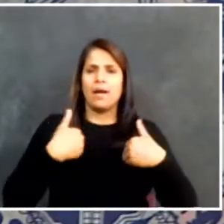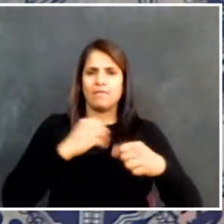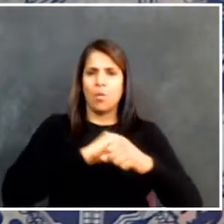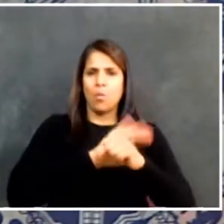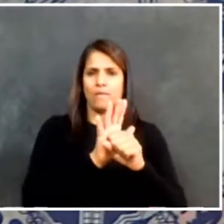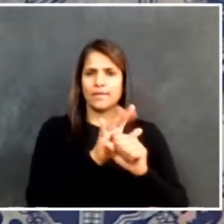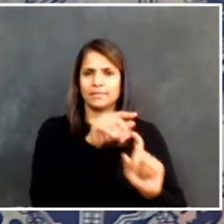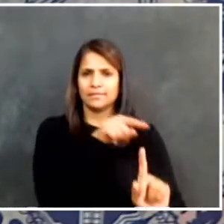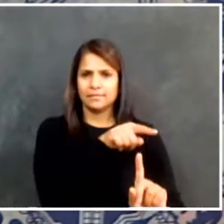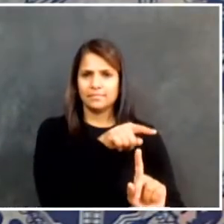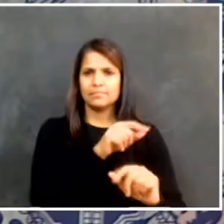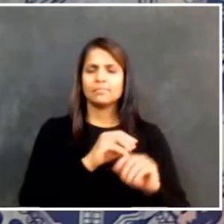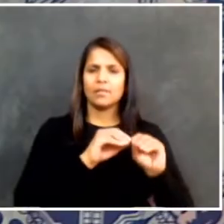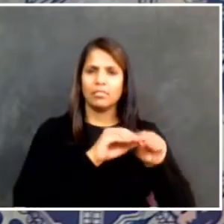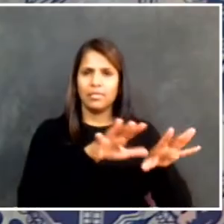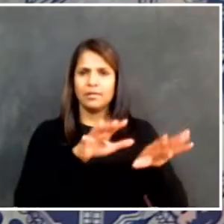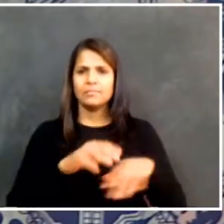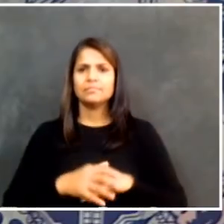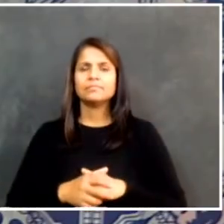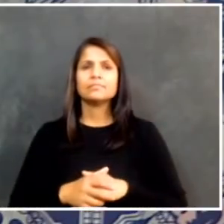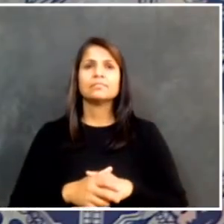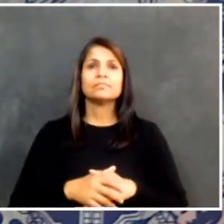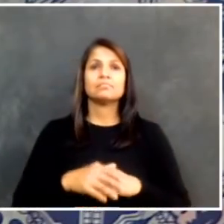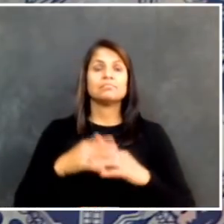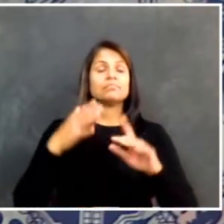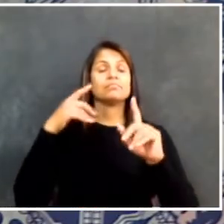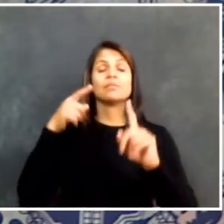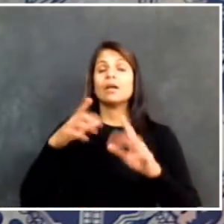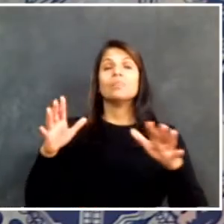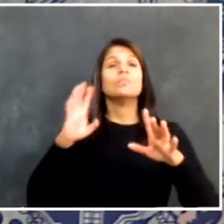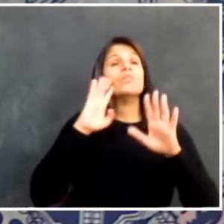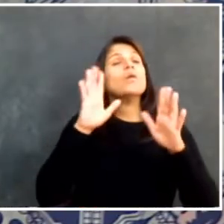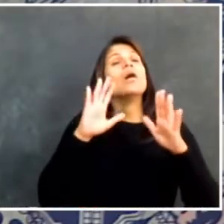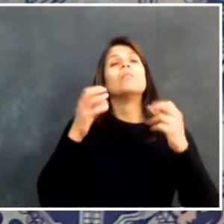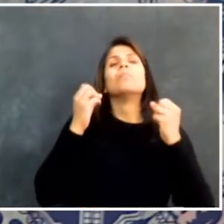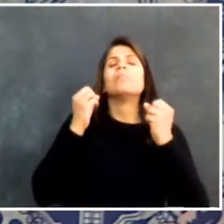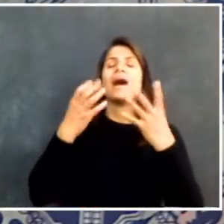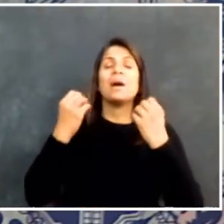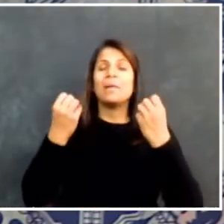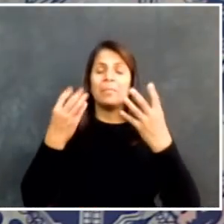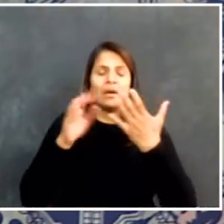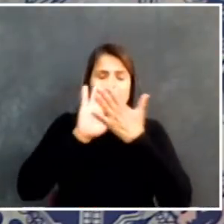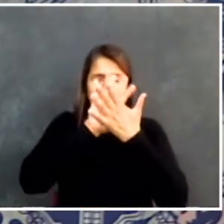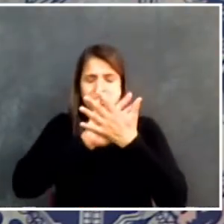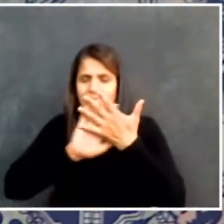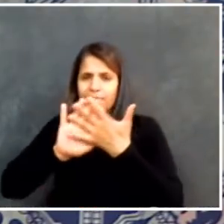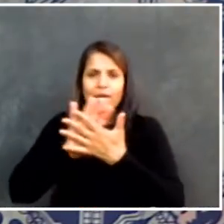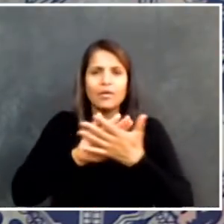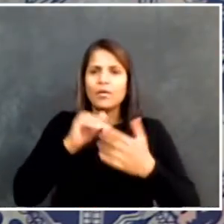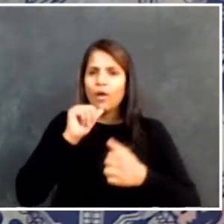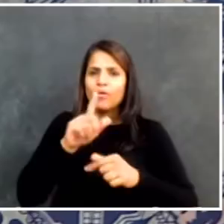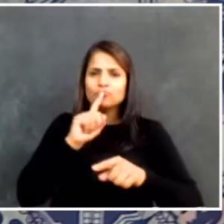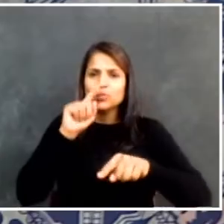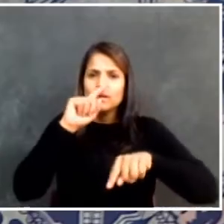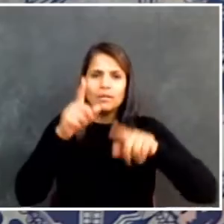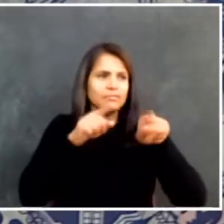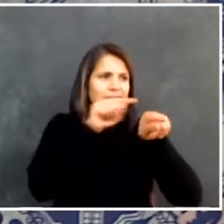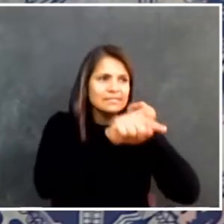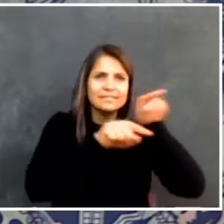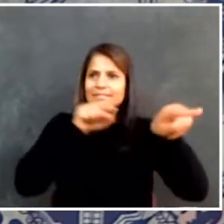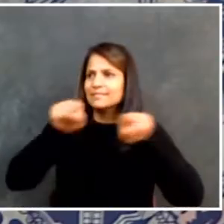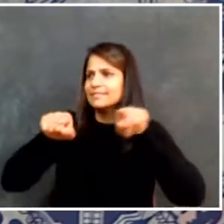was some part of the equation. It affected the fact that there were so many deaths. It seems to me like that's the obvious